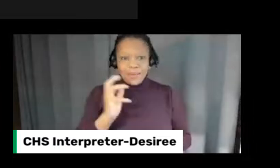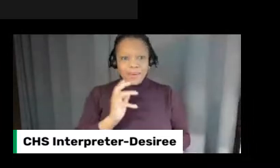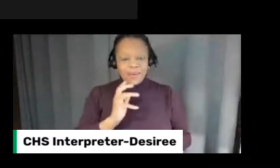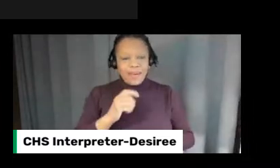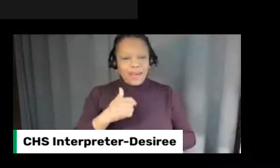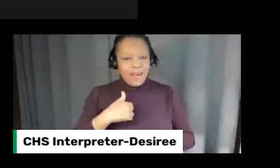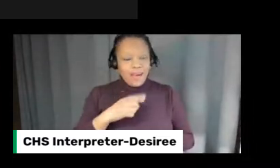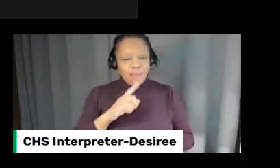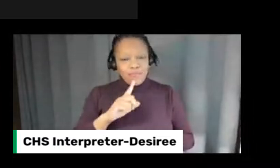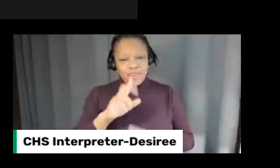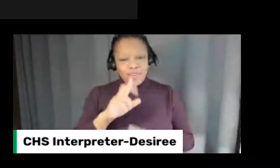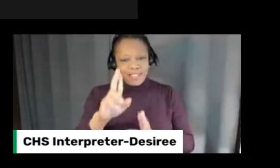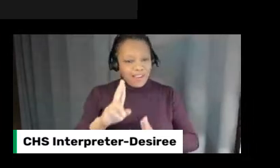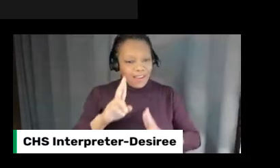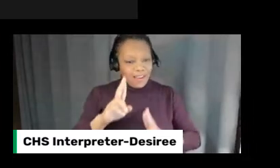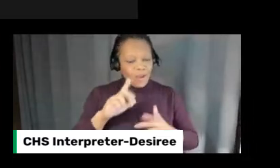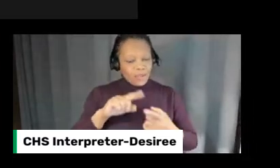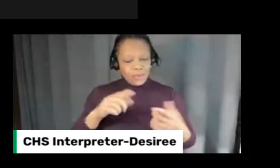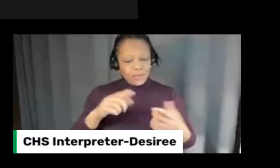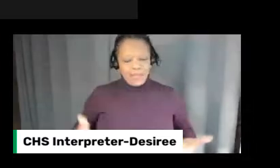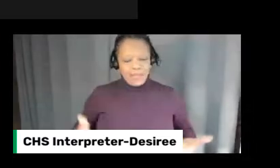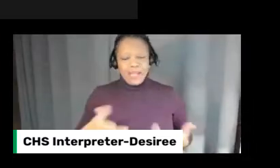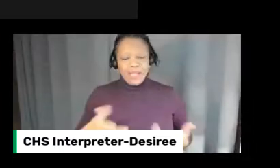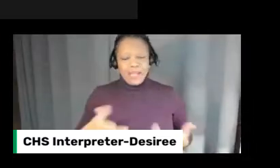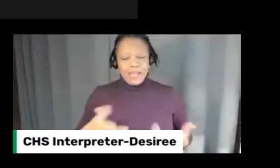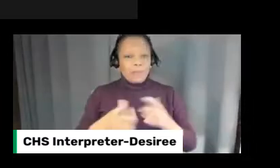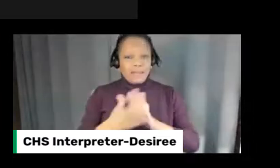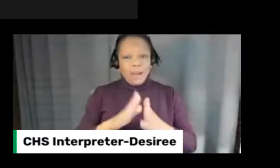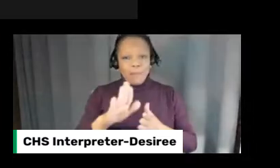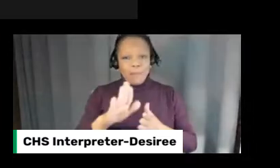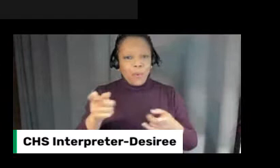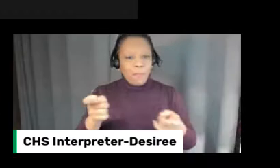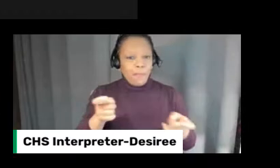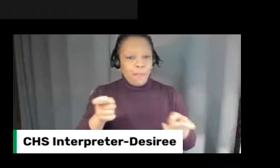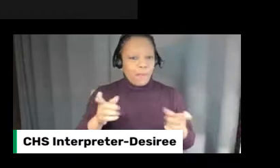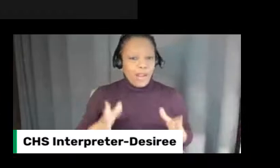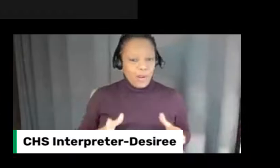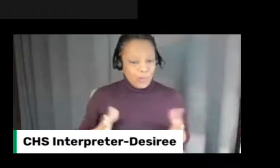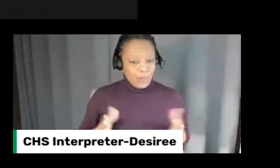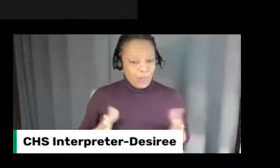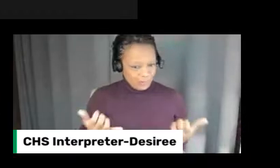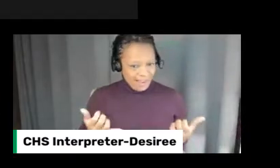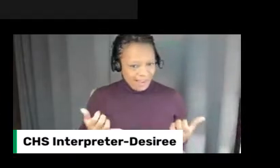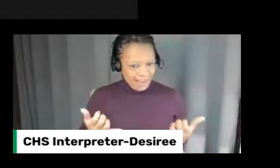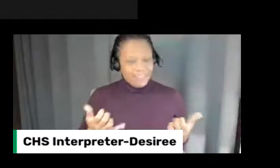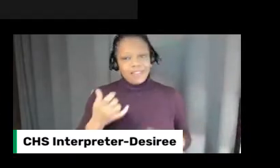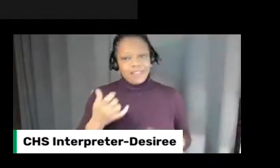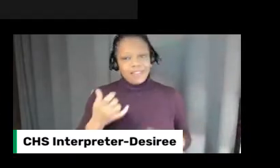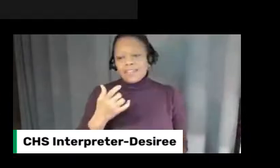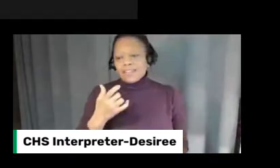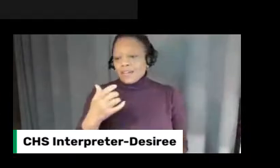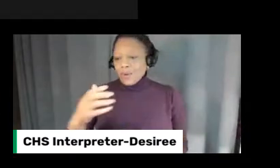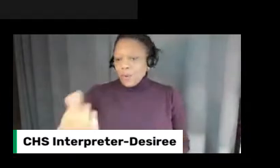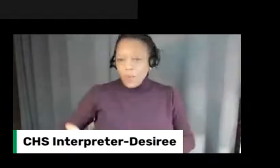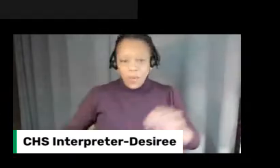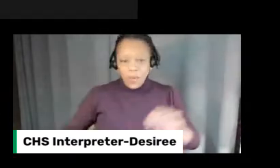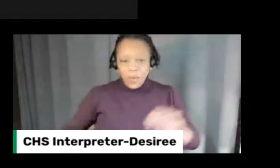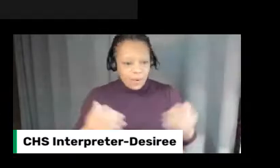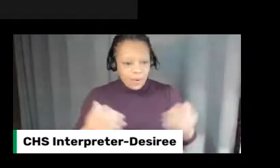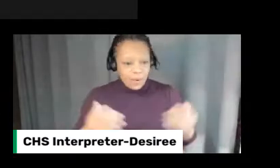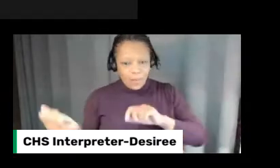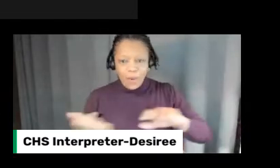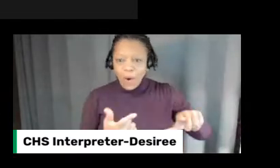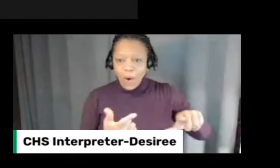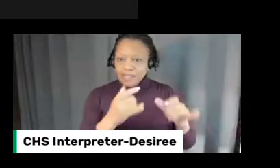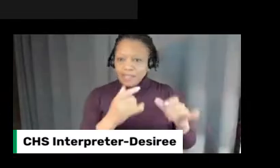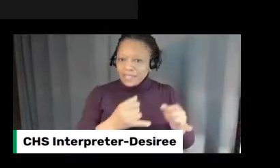honored to be here and be your moderator today. And I want to just welcome all of the individuals that are joining